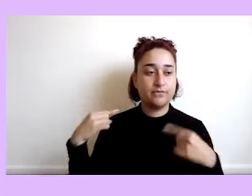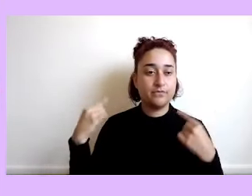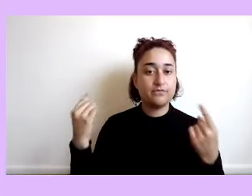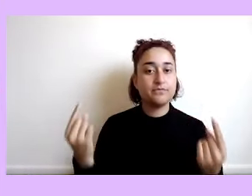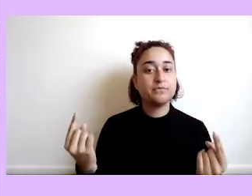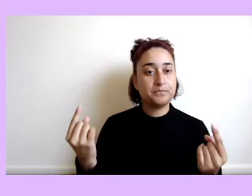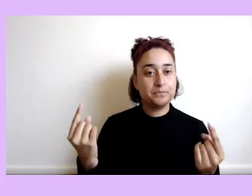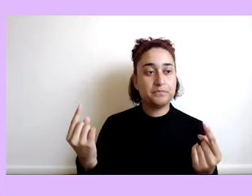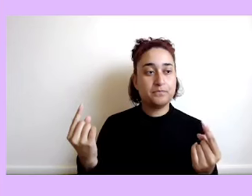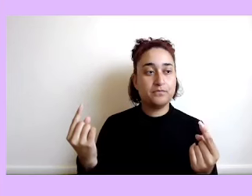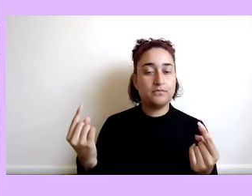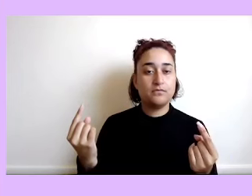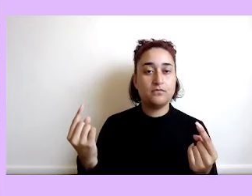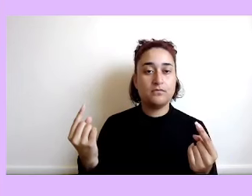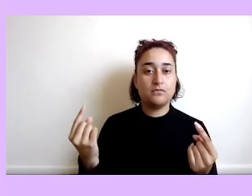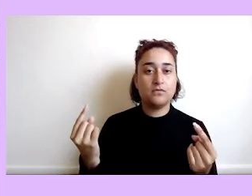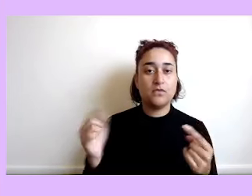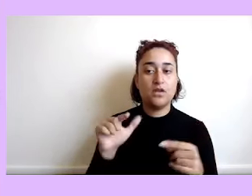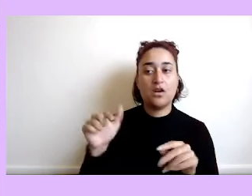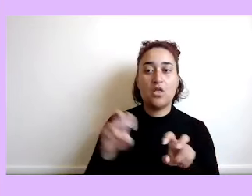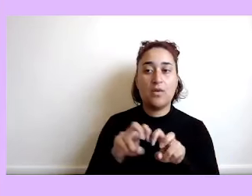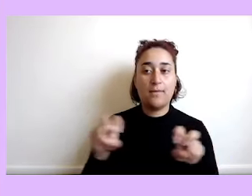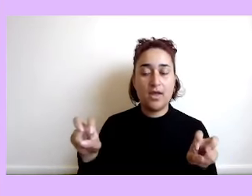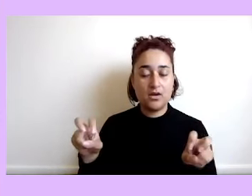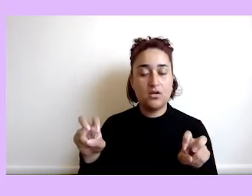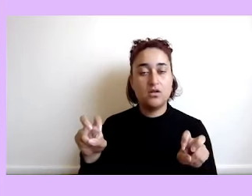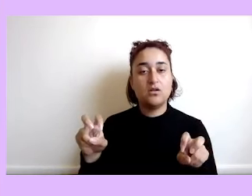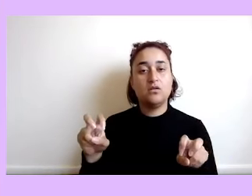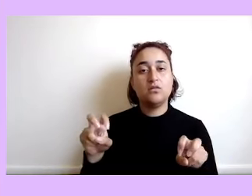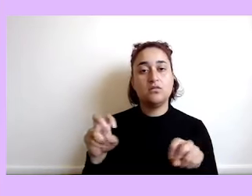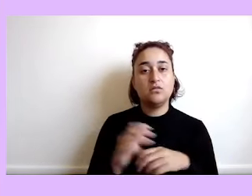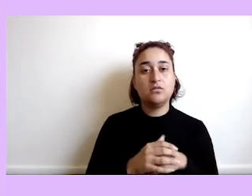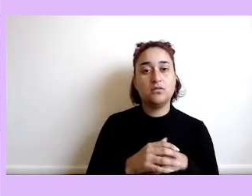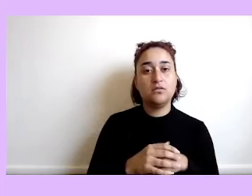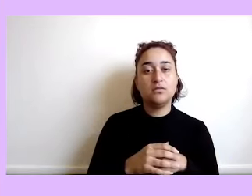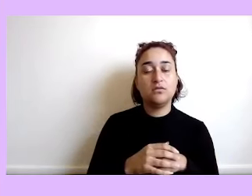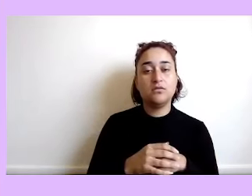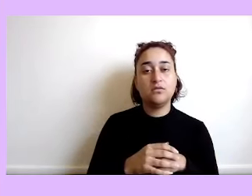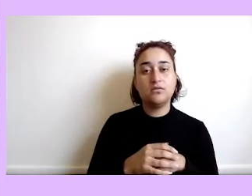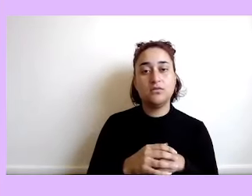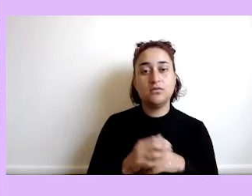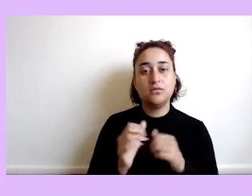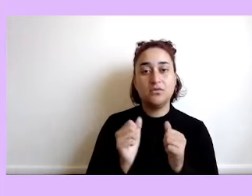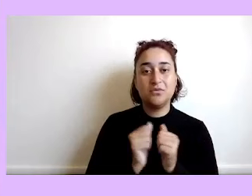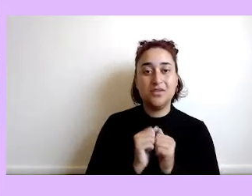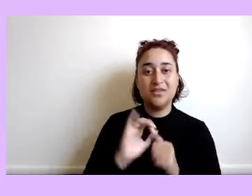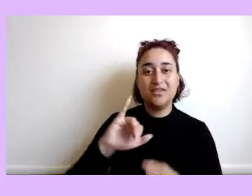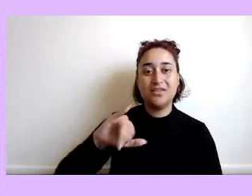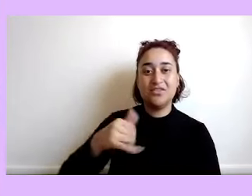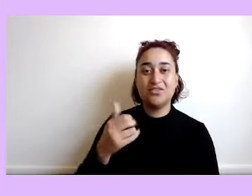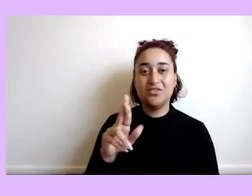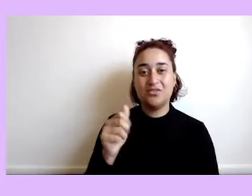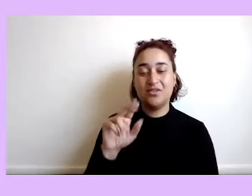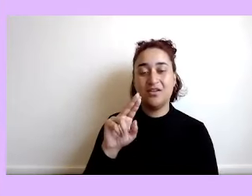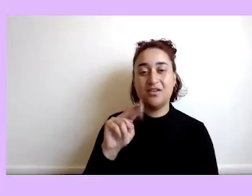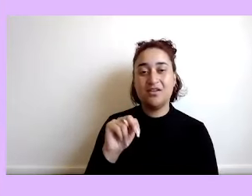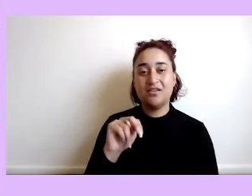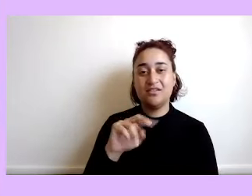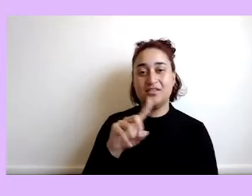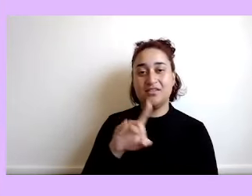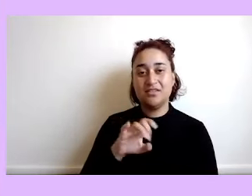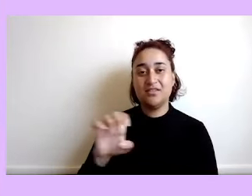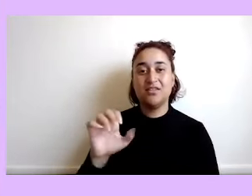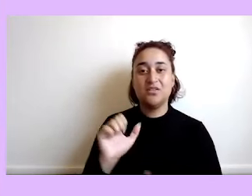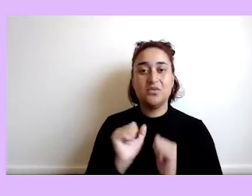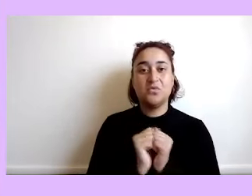on the NIFA panel, which is the New England Foundation for the Arts, and actually reading Duranzi's application around the lot next door was